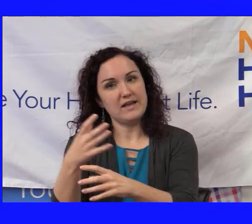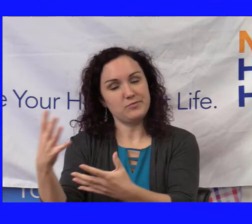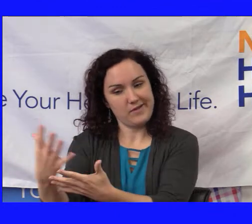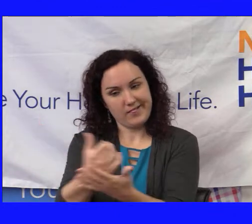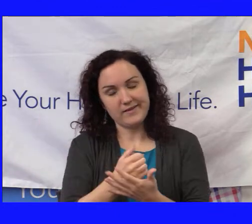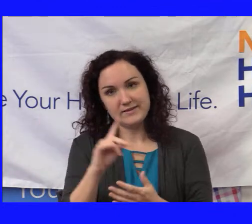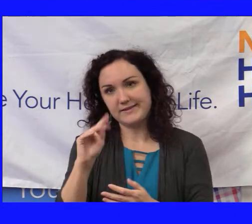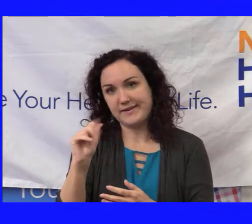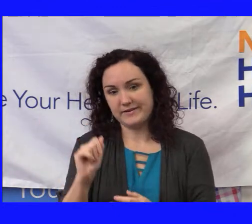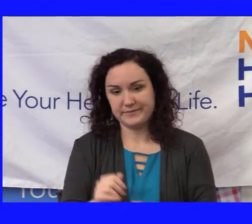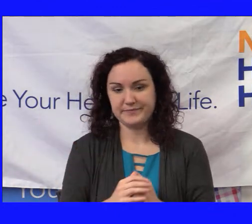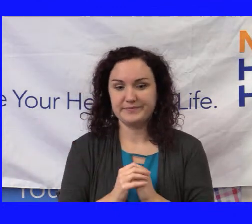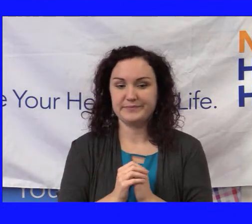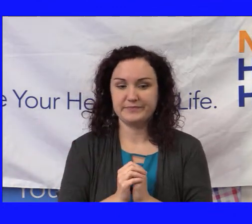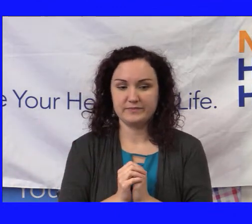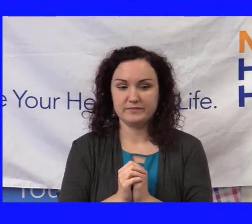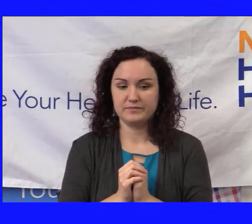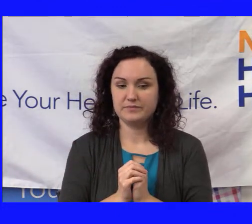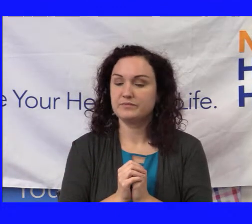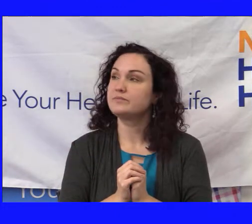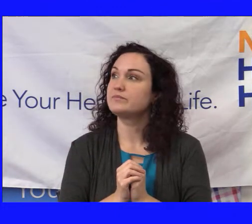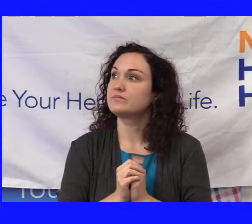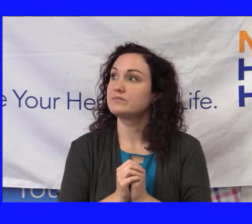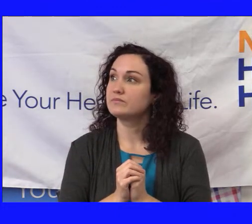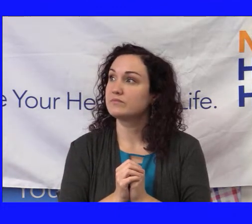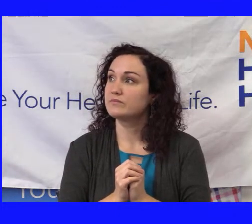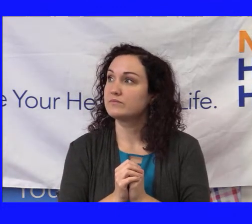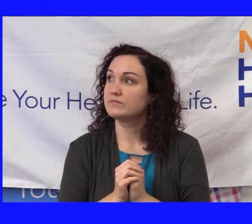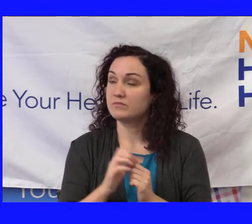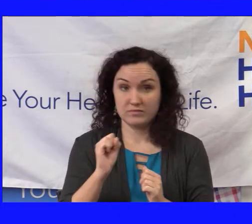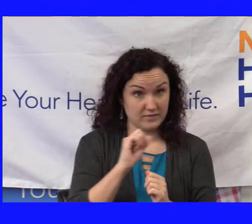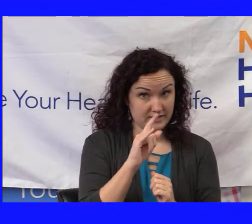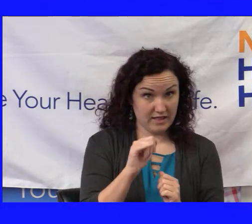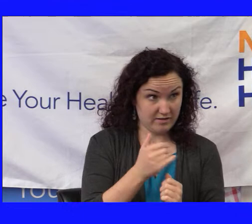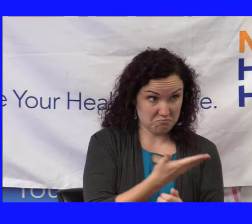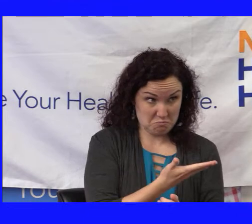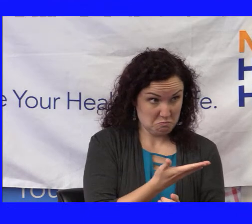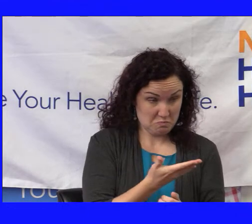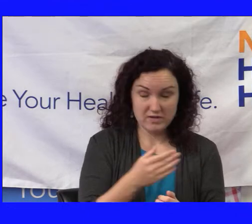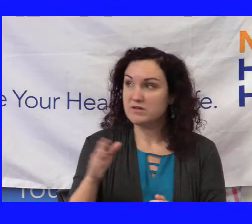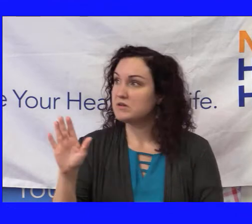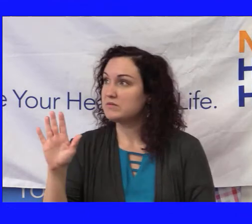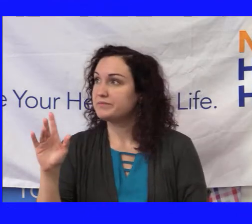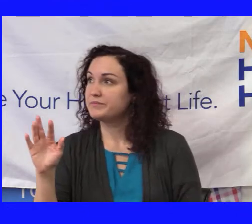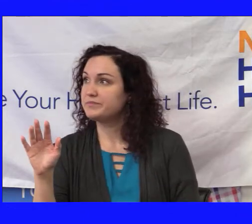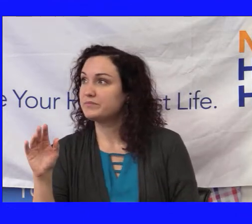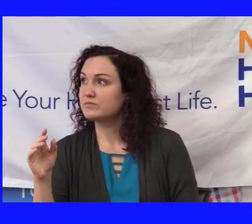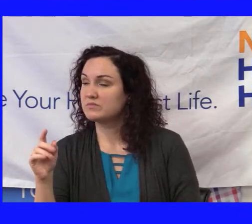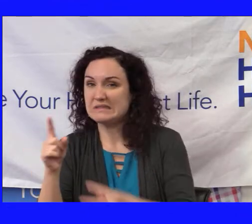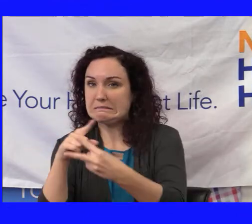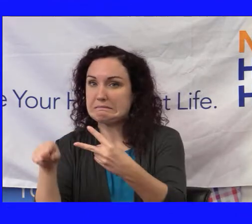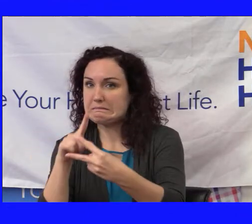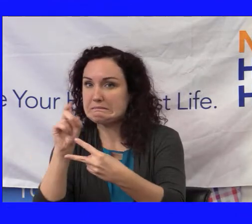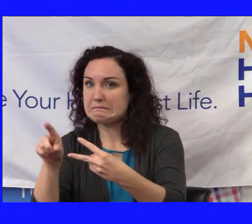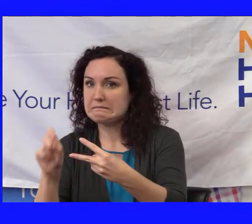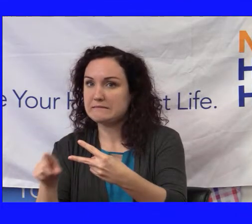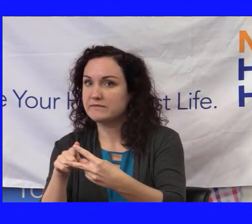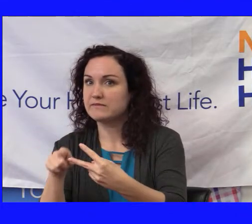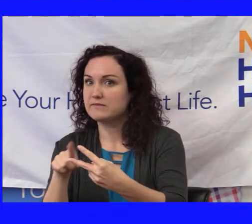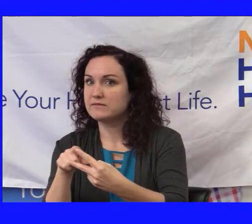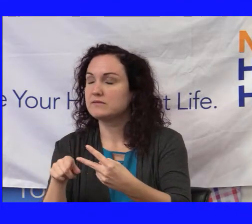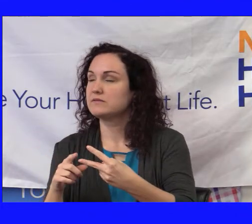Thank you. Thank you, Jose. Sally, do you have any questions? I just have 2 quick questions.